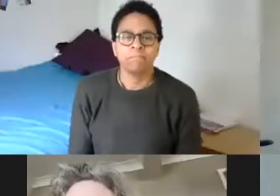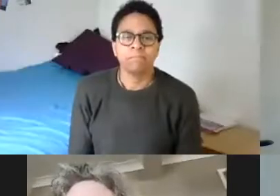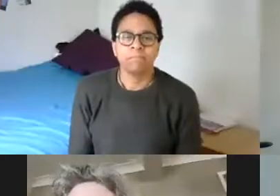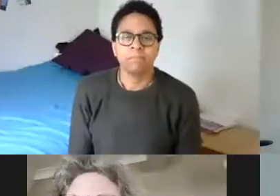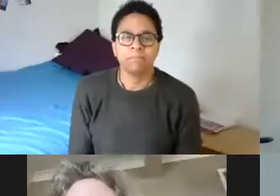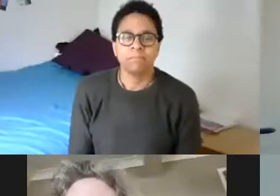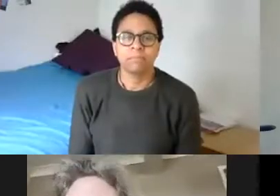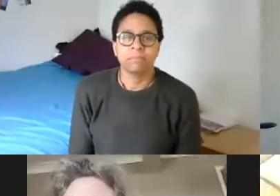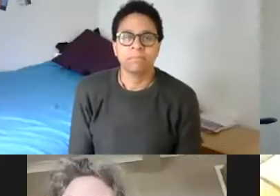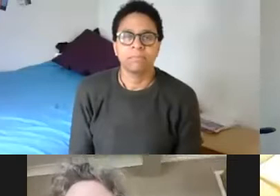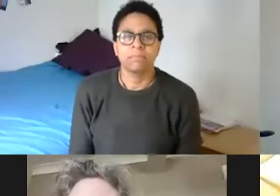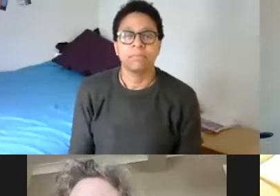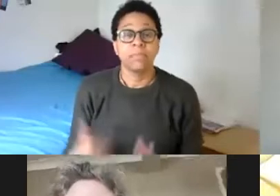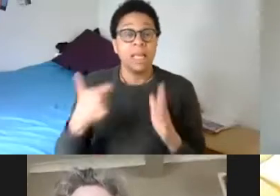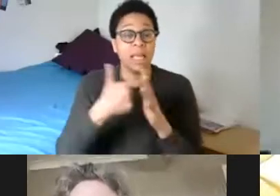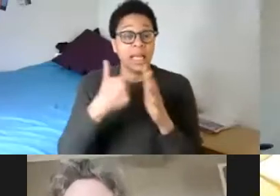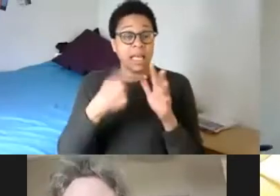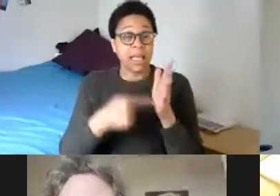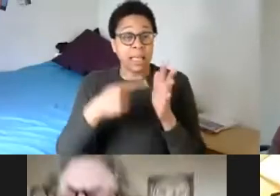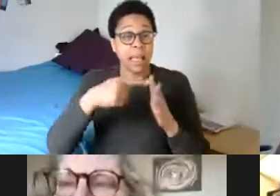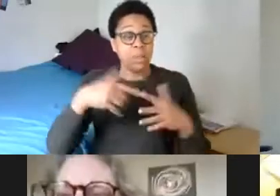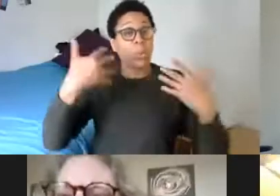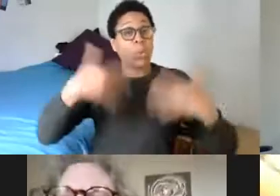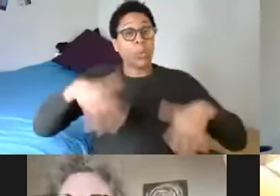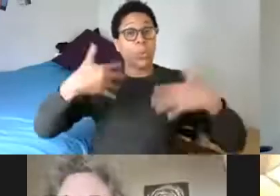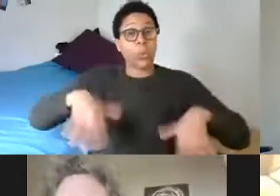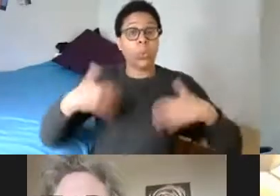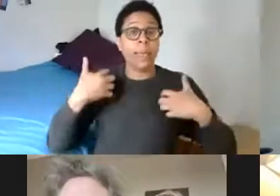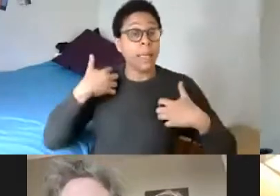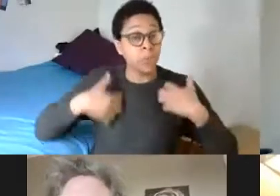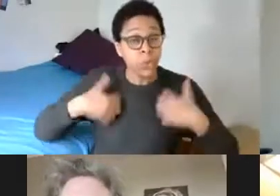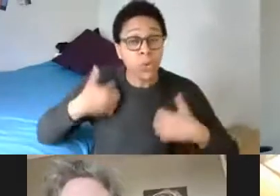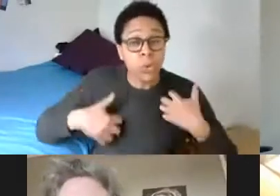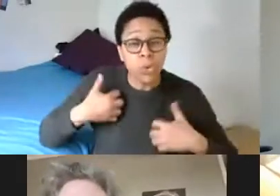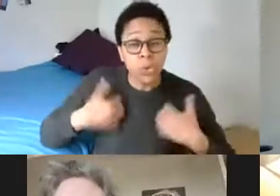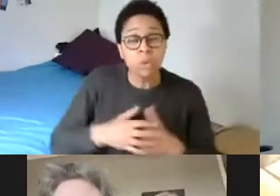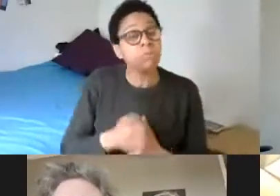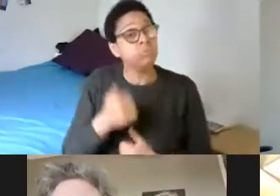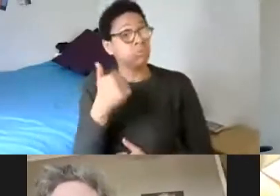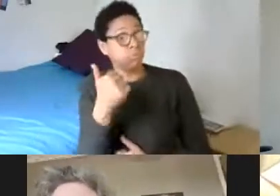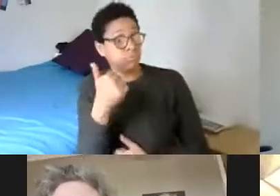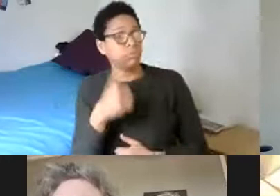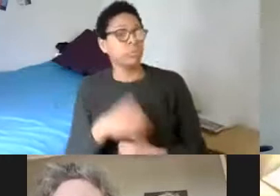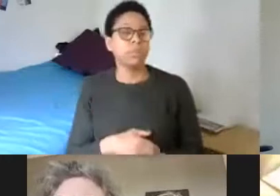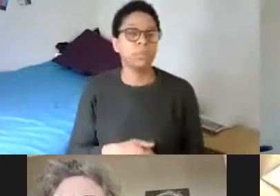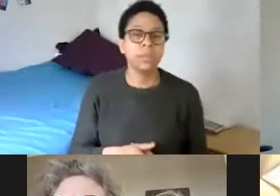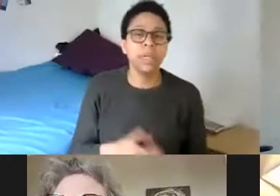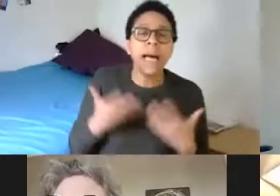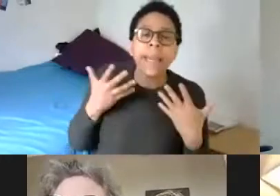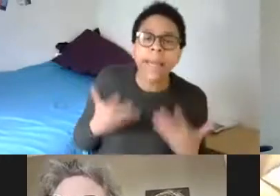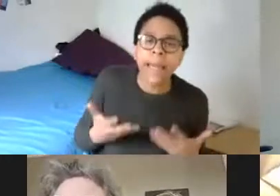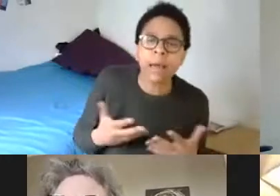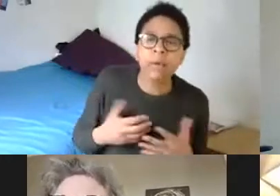Thank you, Alex. That was so interesting. Thank you. And what I'm going to do, everybody, as well, is I'm going